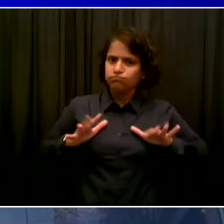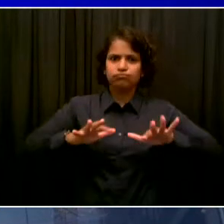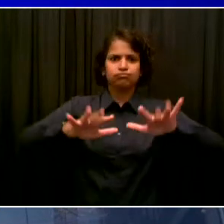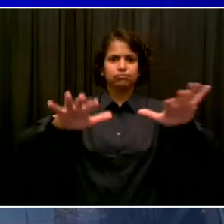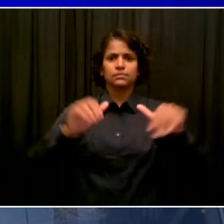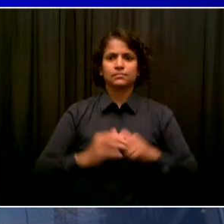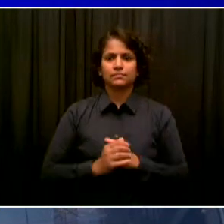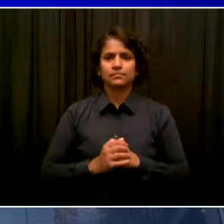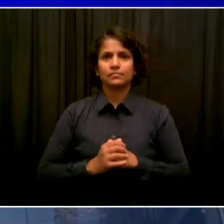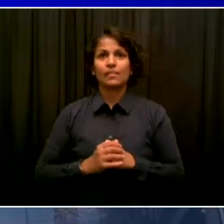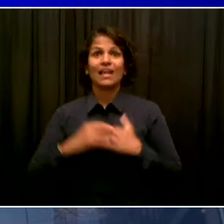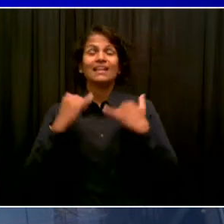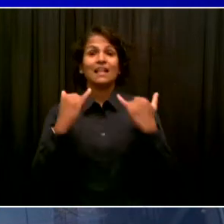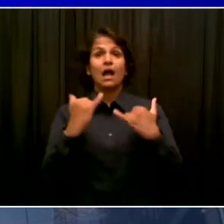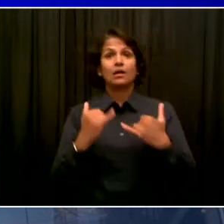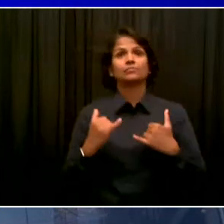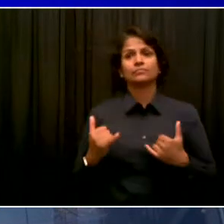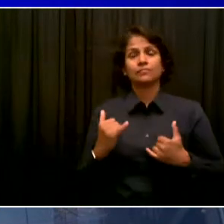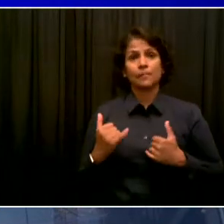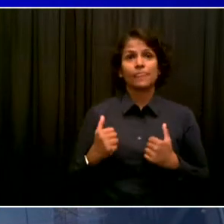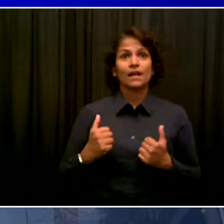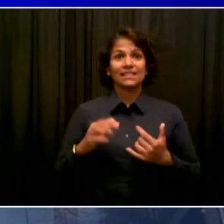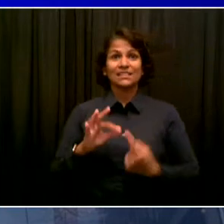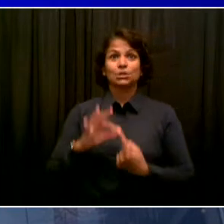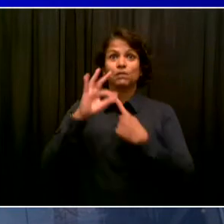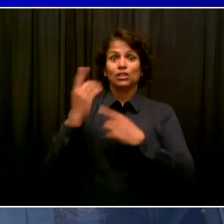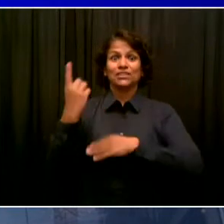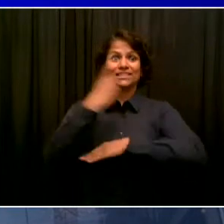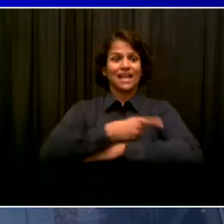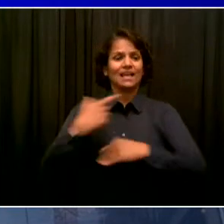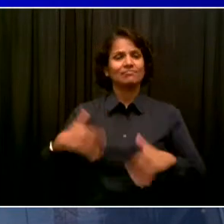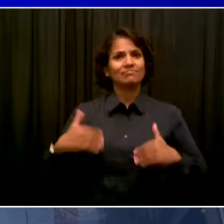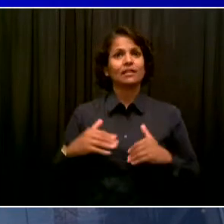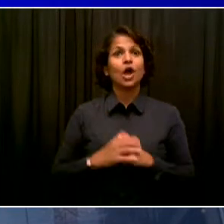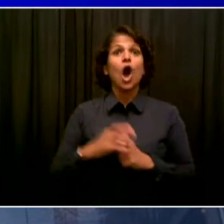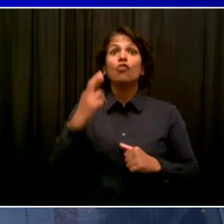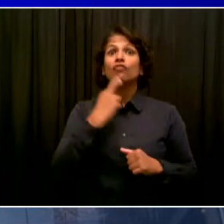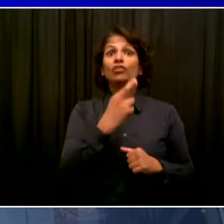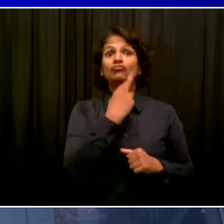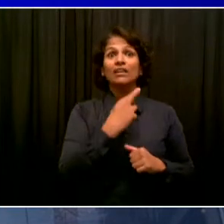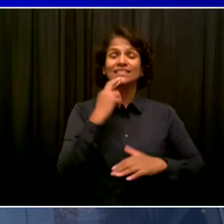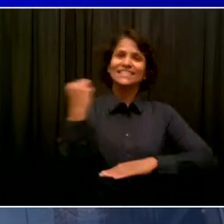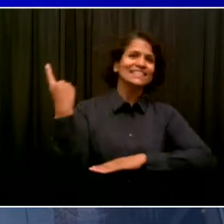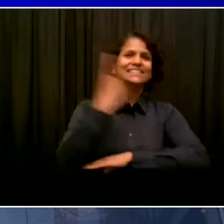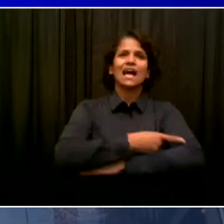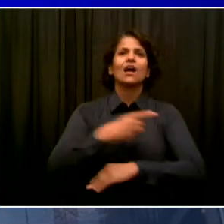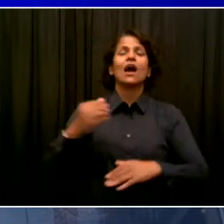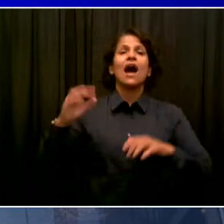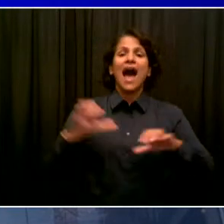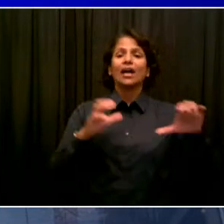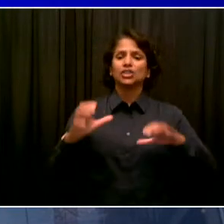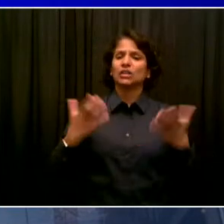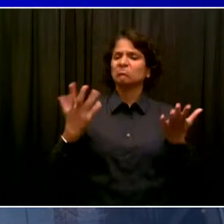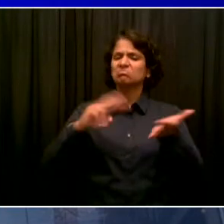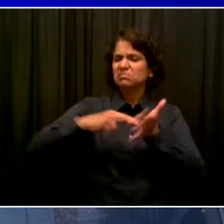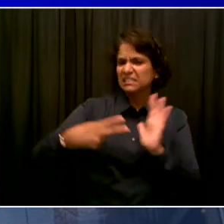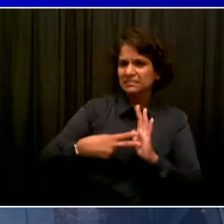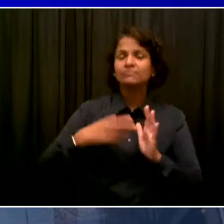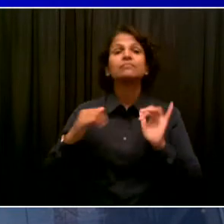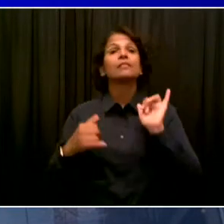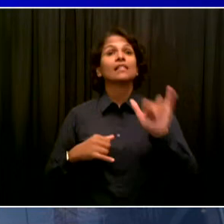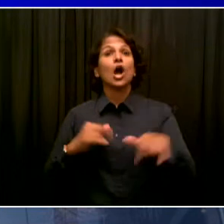Day of Action. So today is a day where the restaurant community is working with the city to maximize vaccination. We're going to